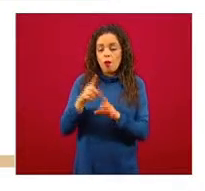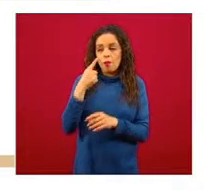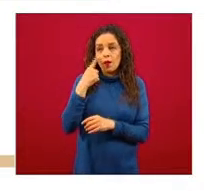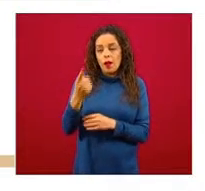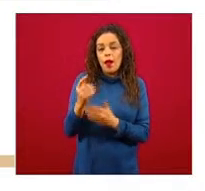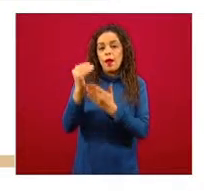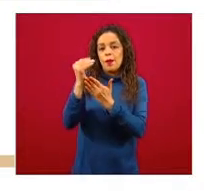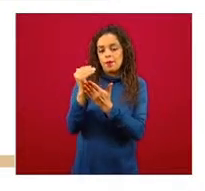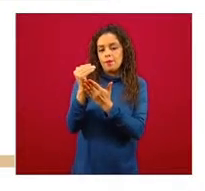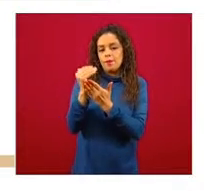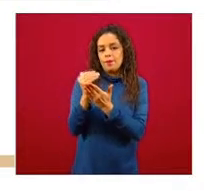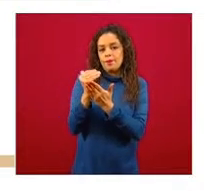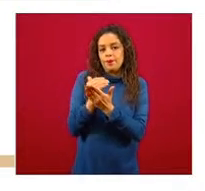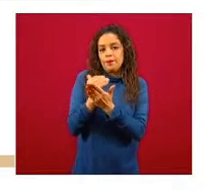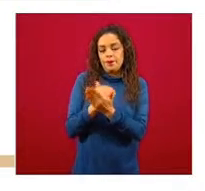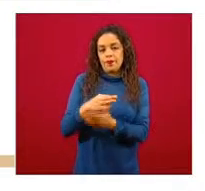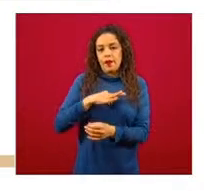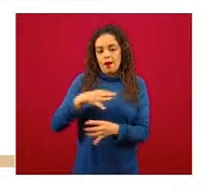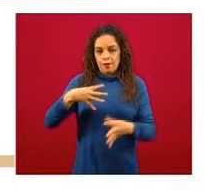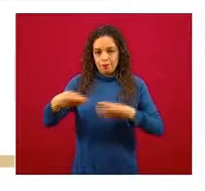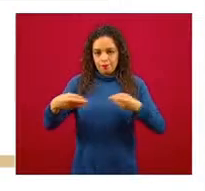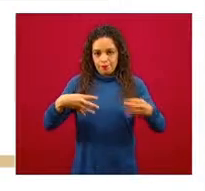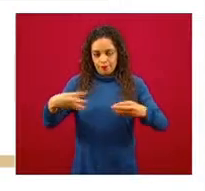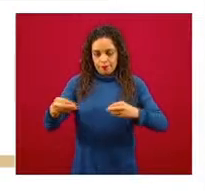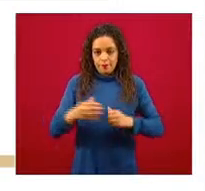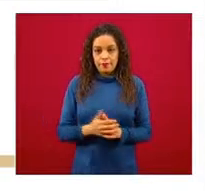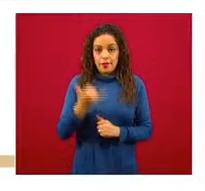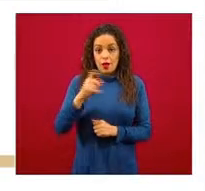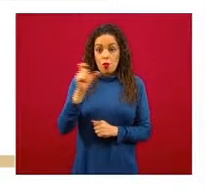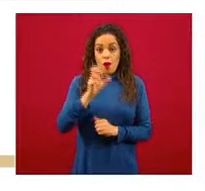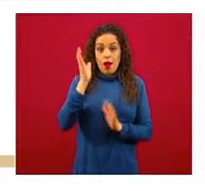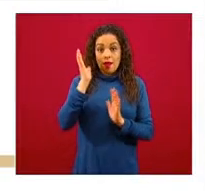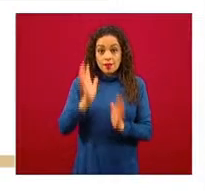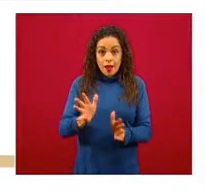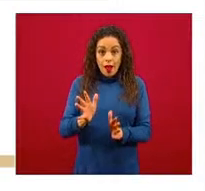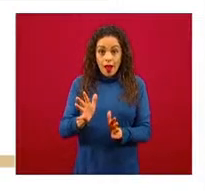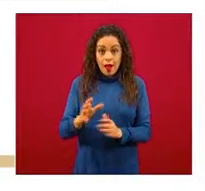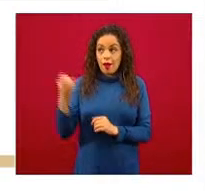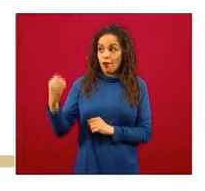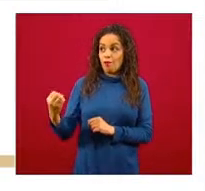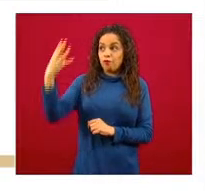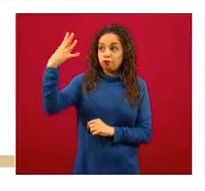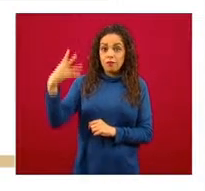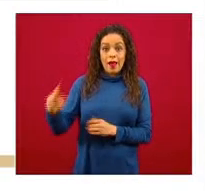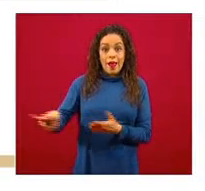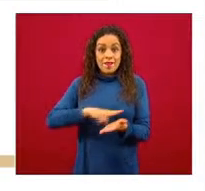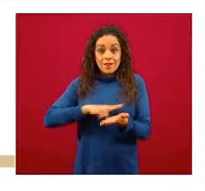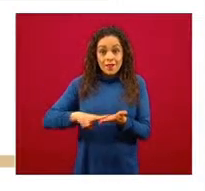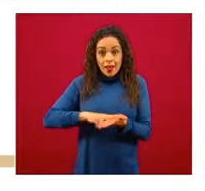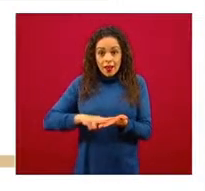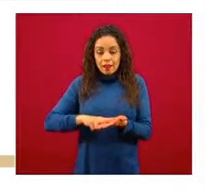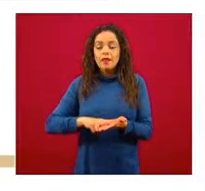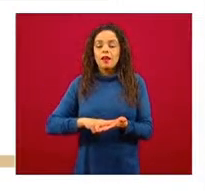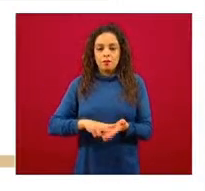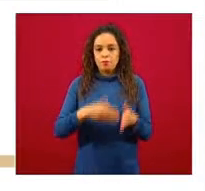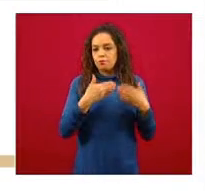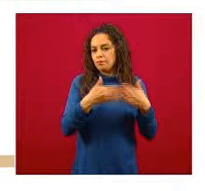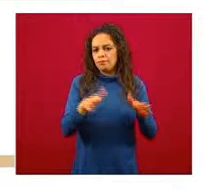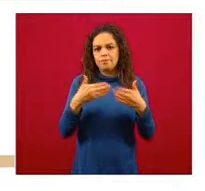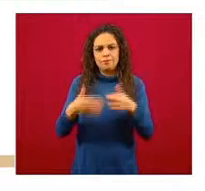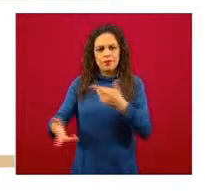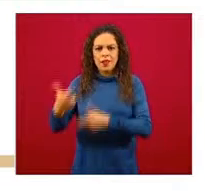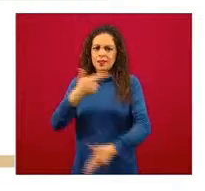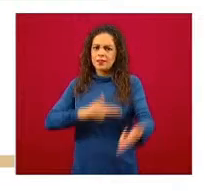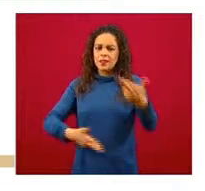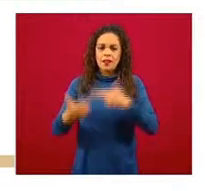And of course, as the epidemiological risk goes down, more activities are allowed. So as